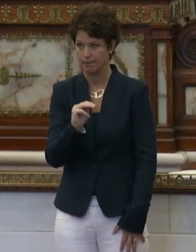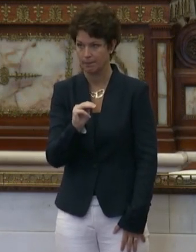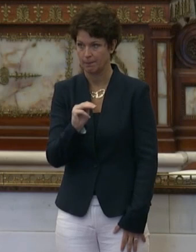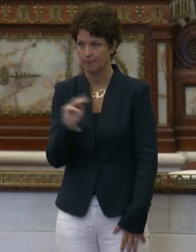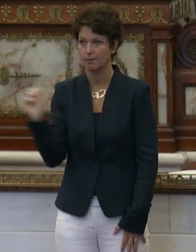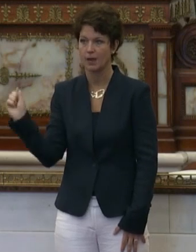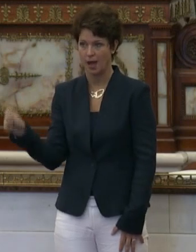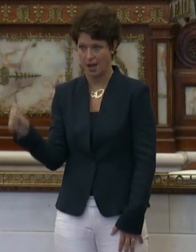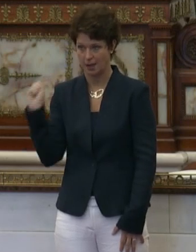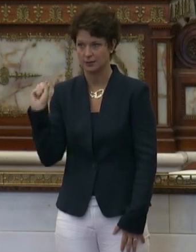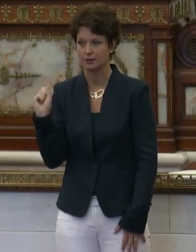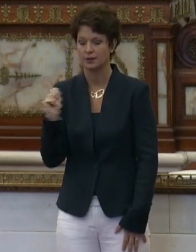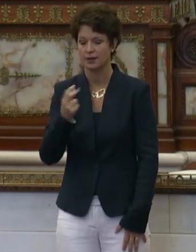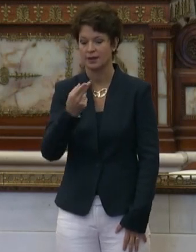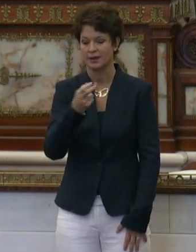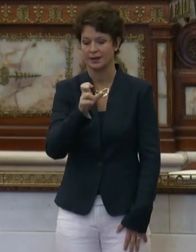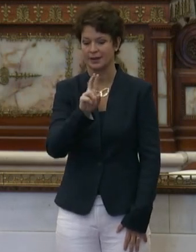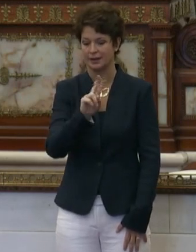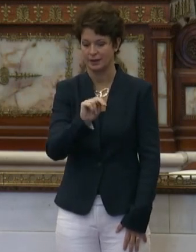Aye.